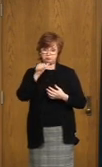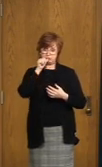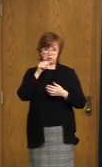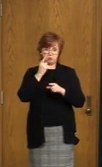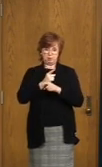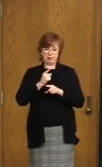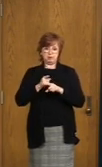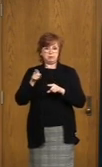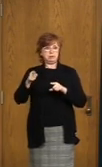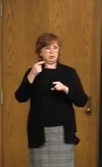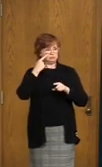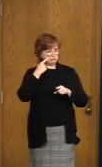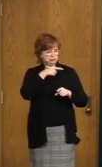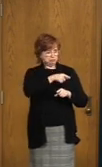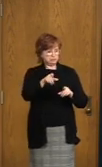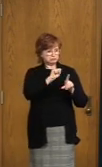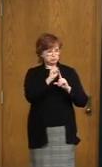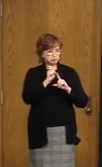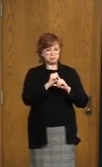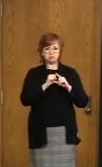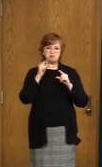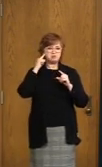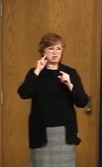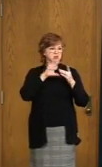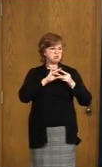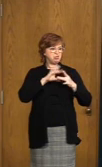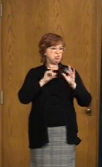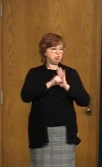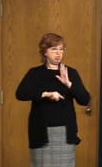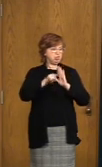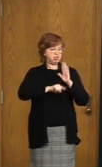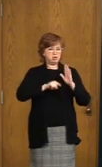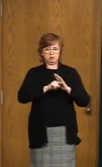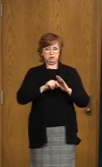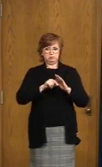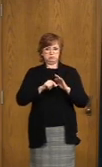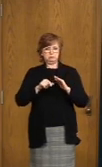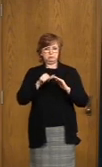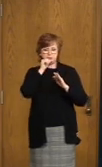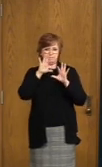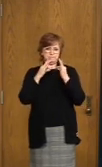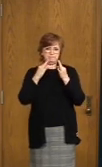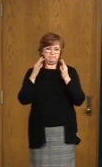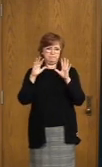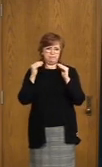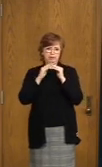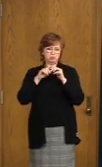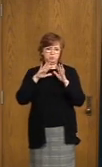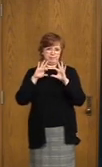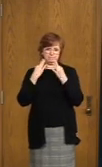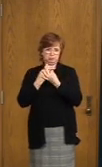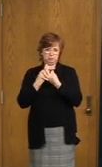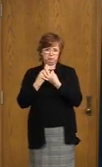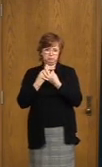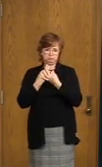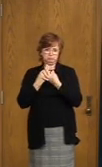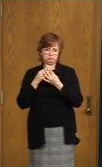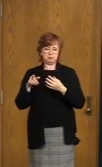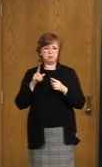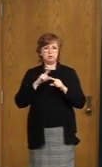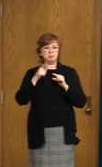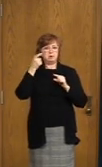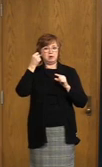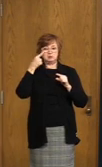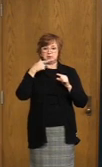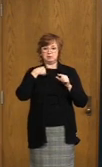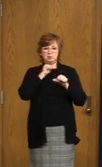these kind of comments. At a personal level, I was made aware that there's a protest. I was working. Saturday, Sundays are working days